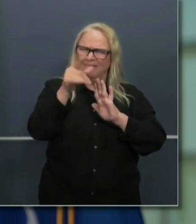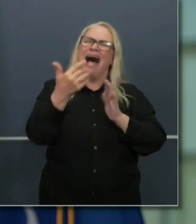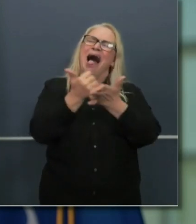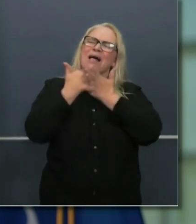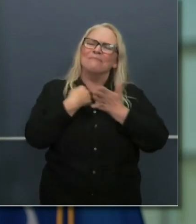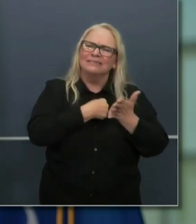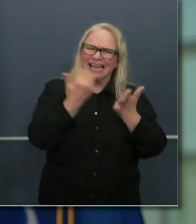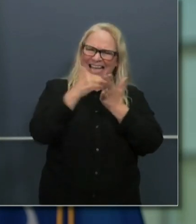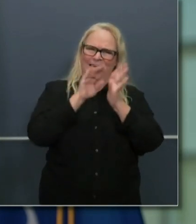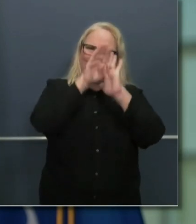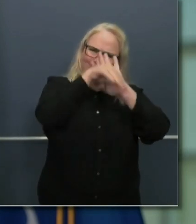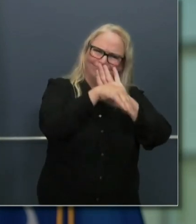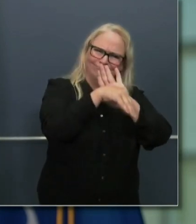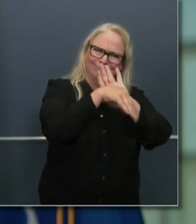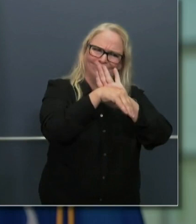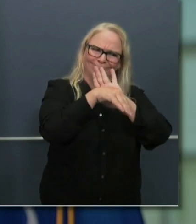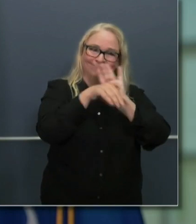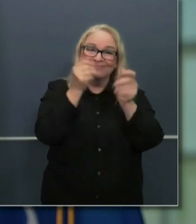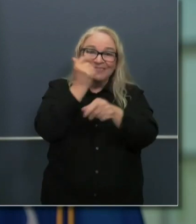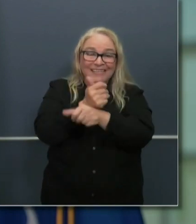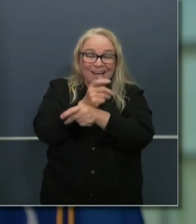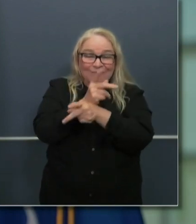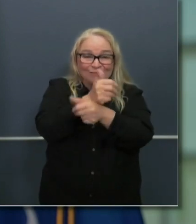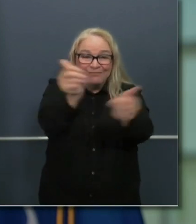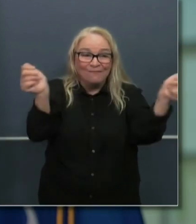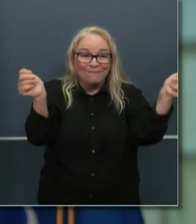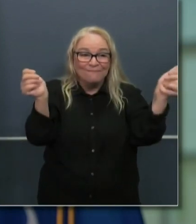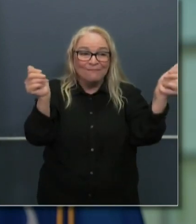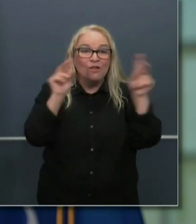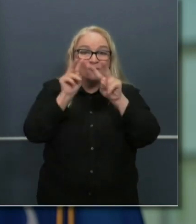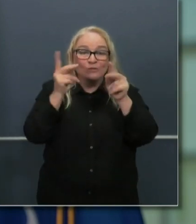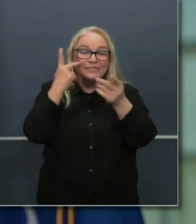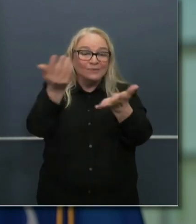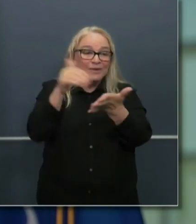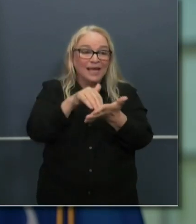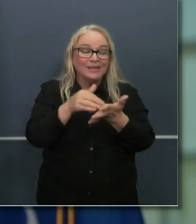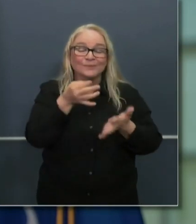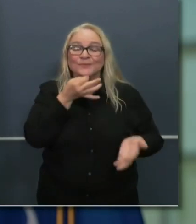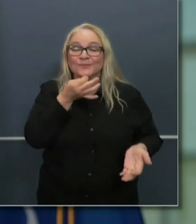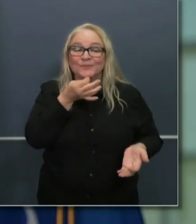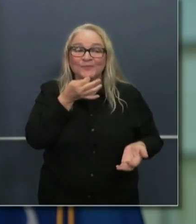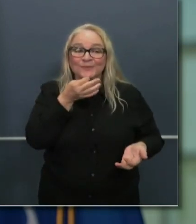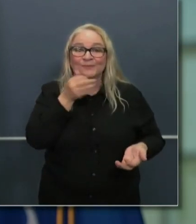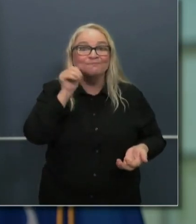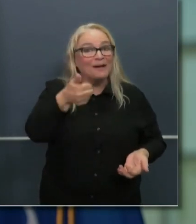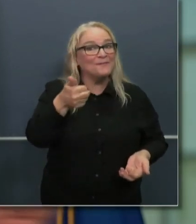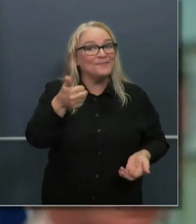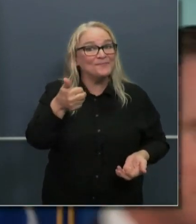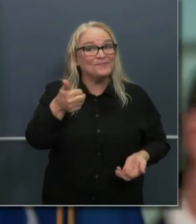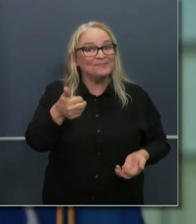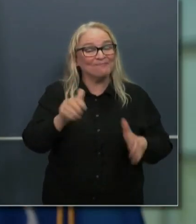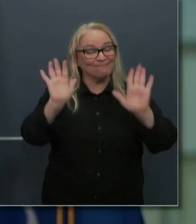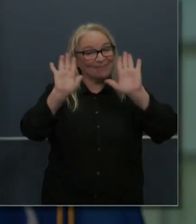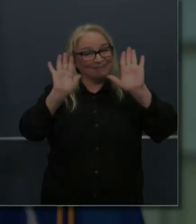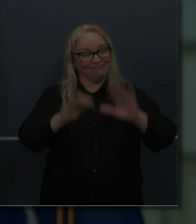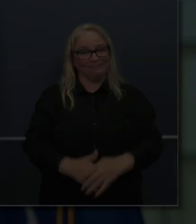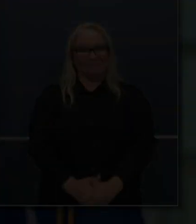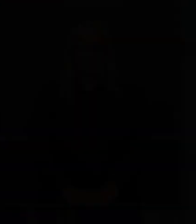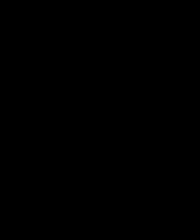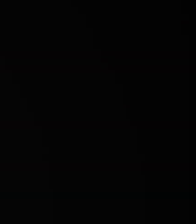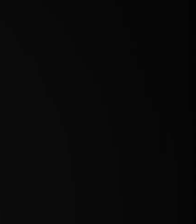care, everybody, and look forward to catching up with you, hopefully as soon as tomorrow. Take care.